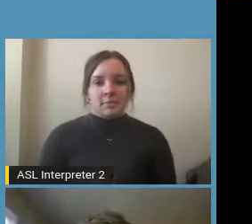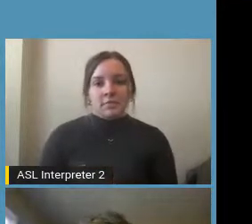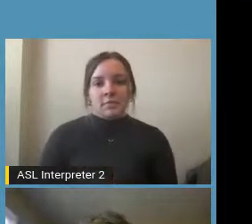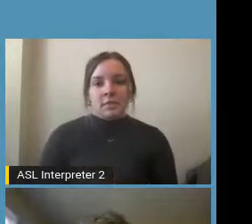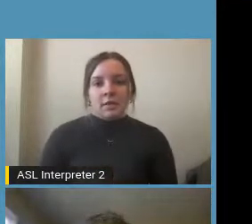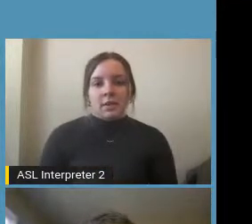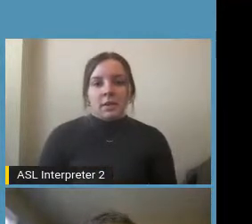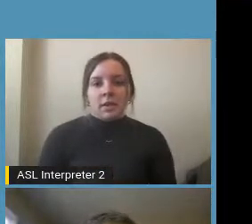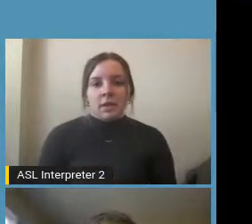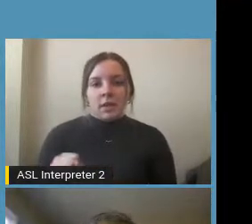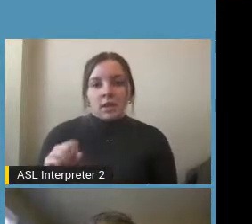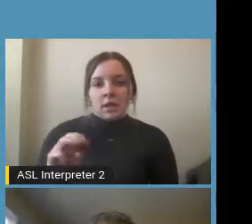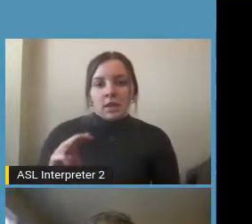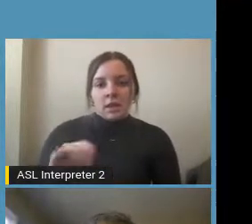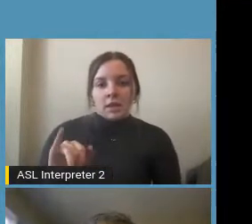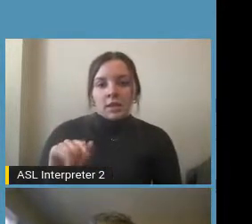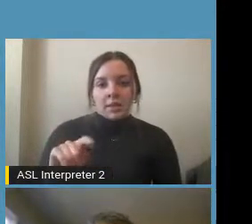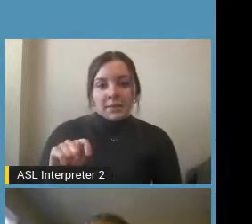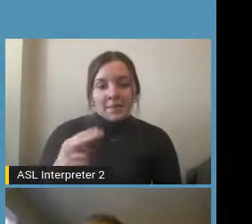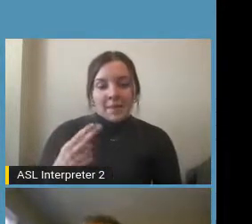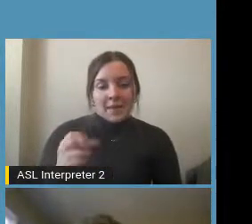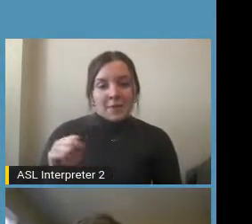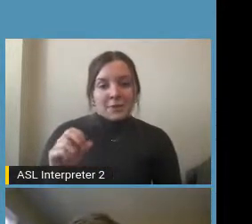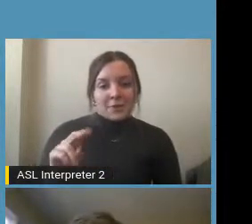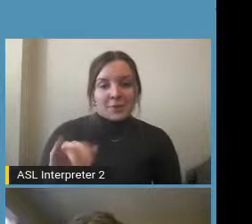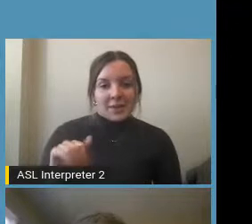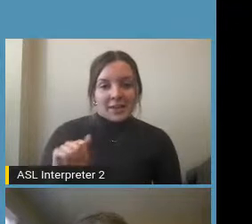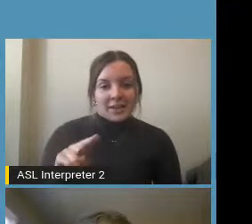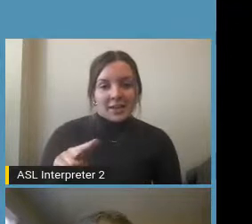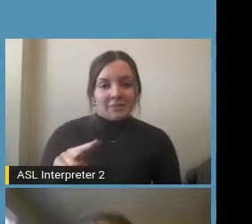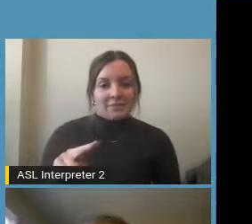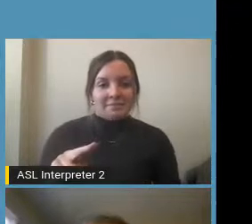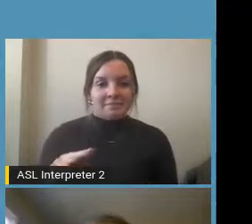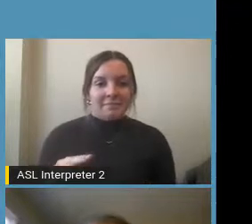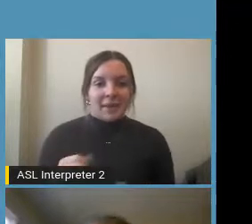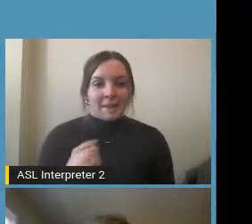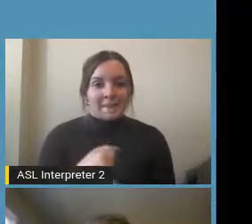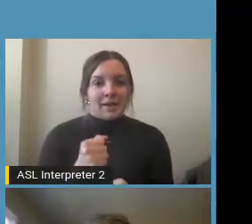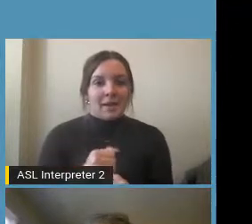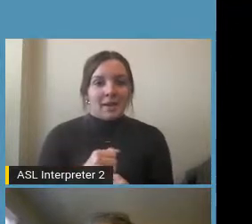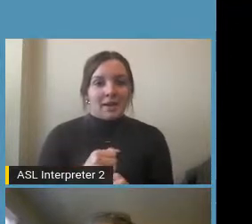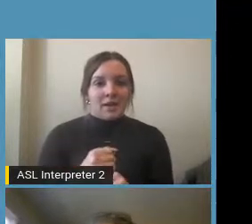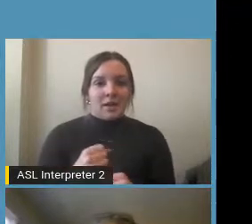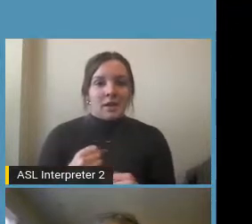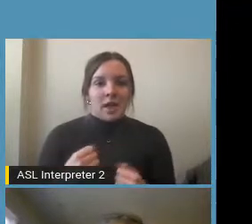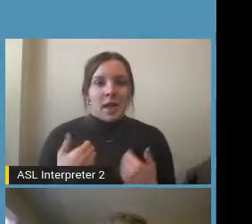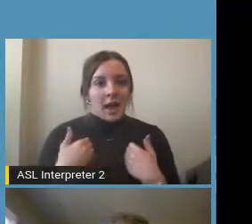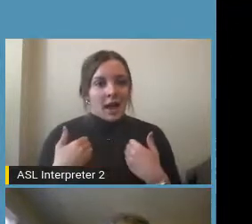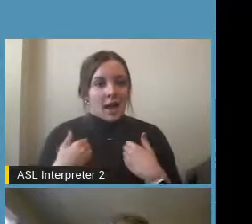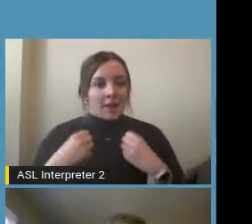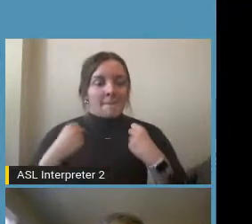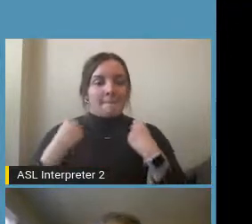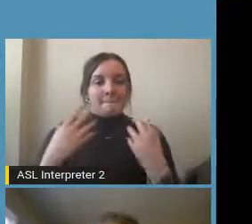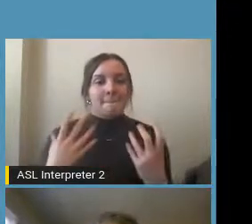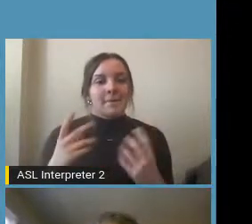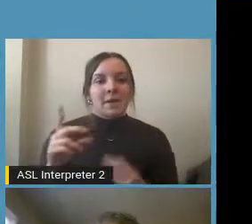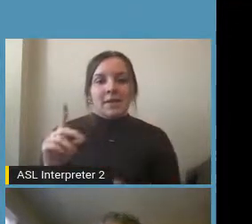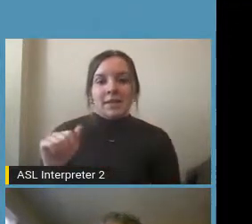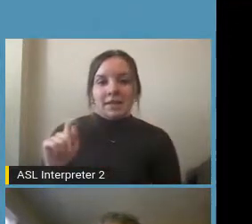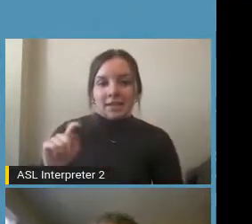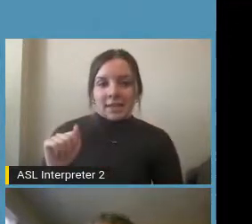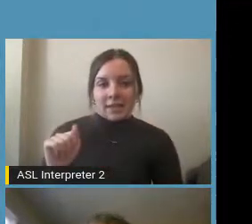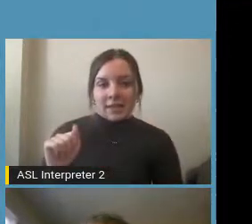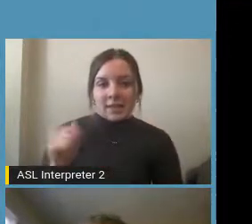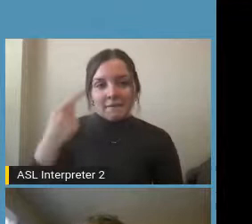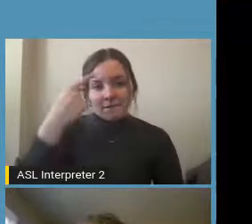of the spacesuit was very heavy. It's a lot of data, way too much data than you could see over the internet. So we have to rely